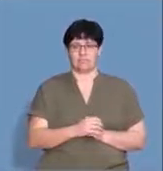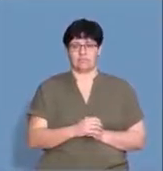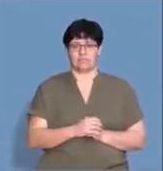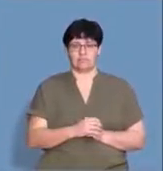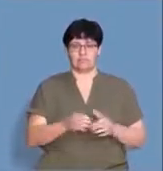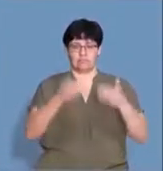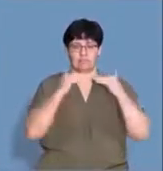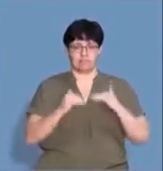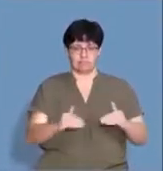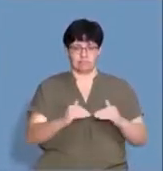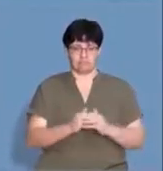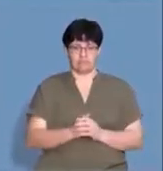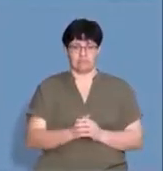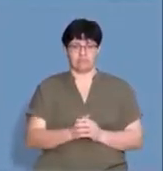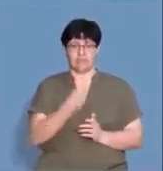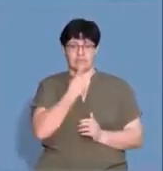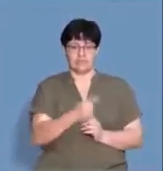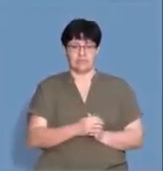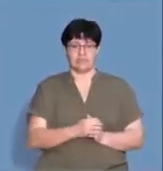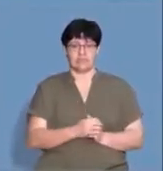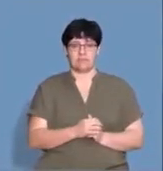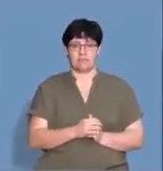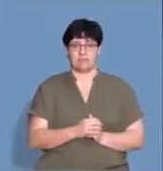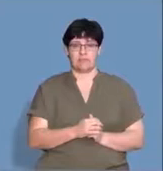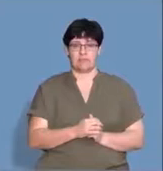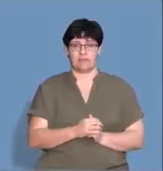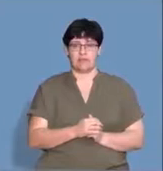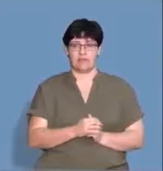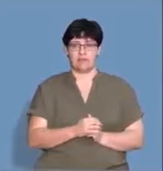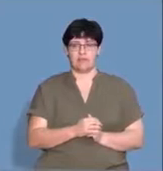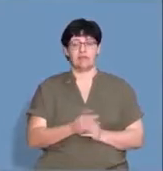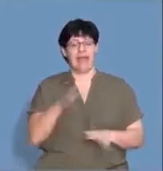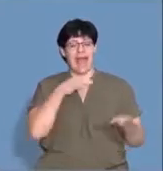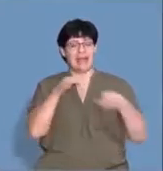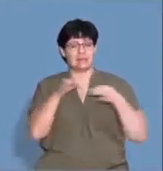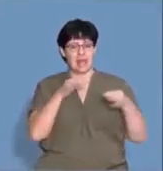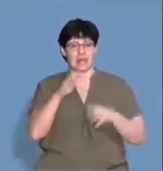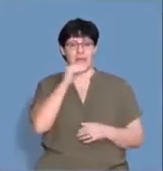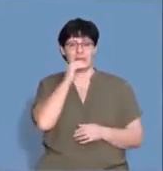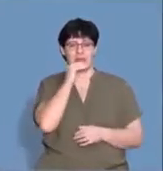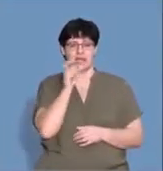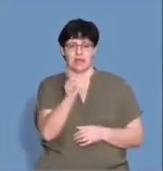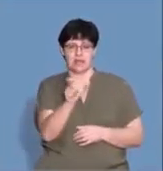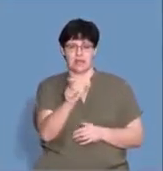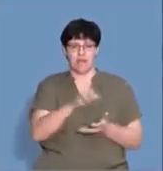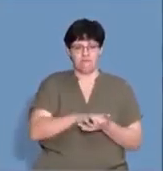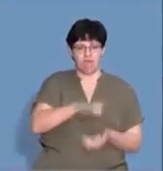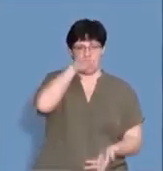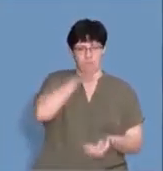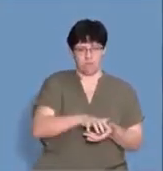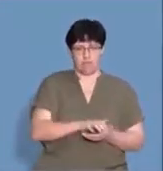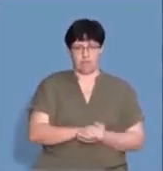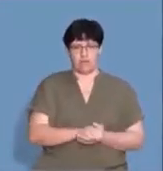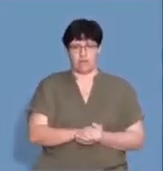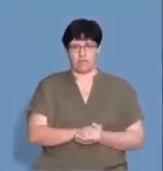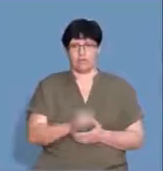The next part of the question says, so diagram again, explain the meaning of the term volume. I